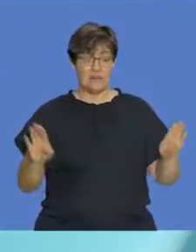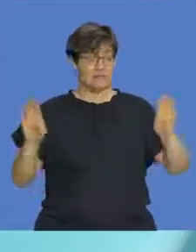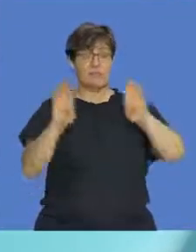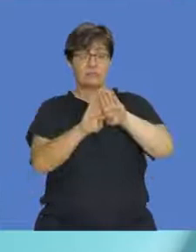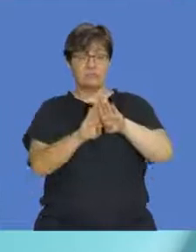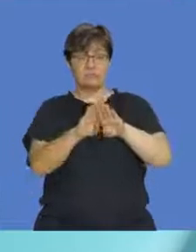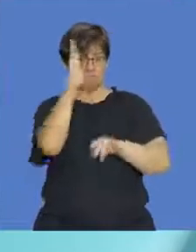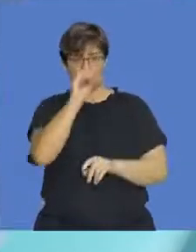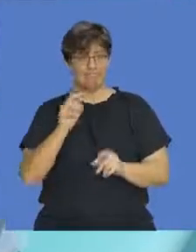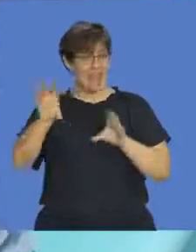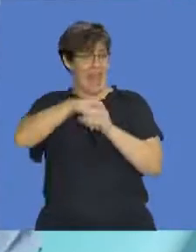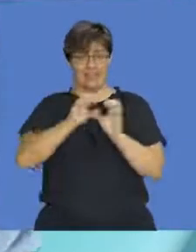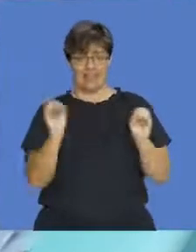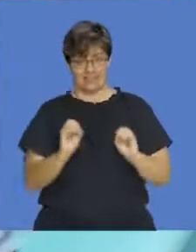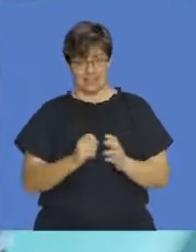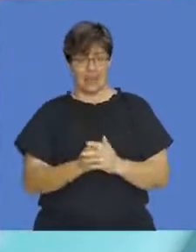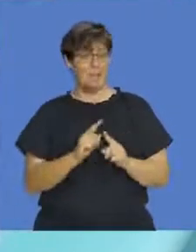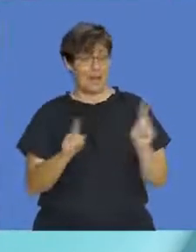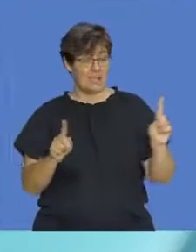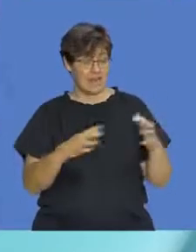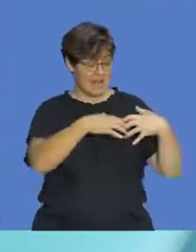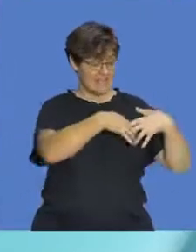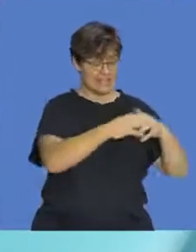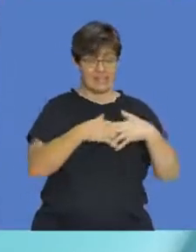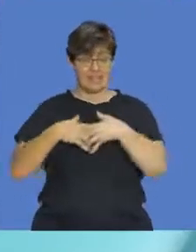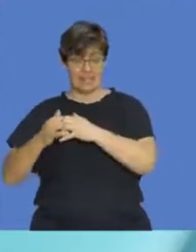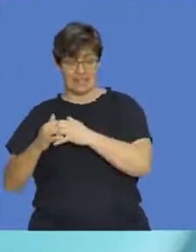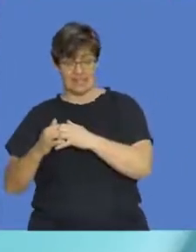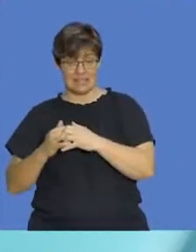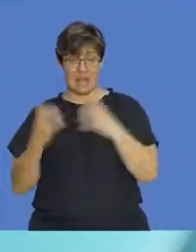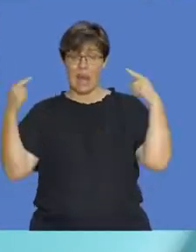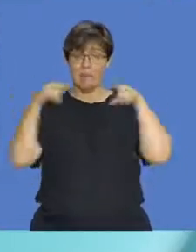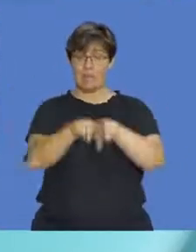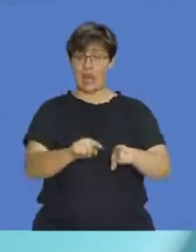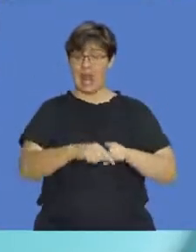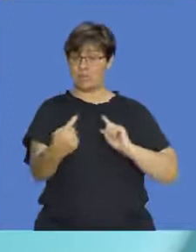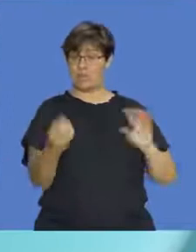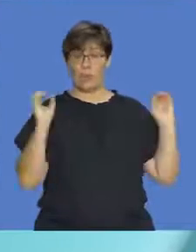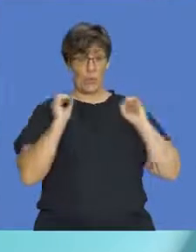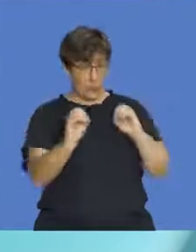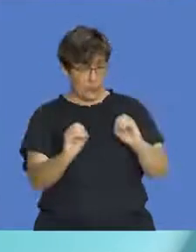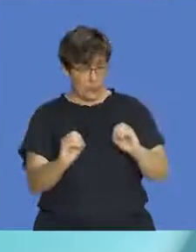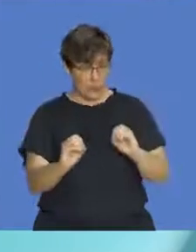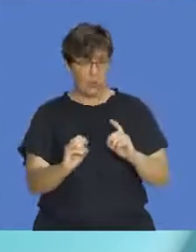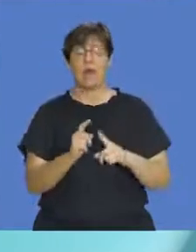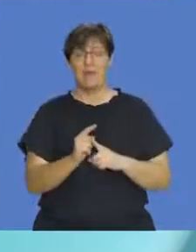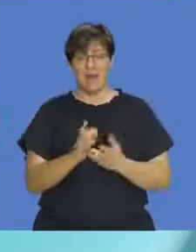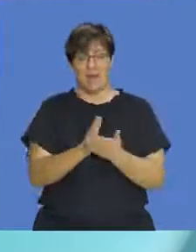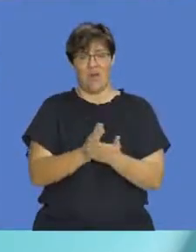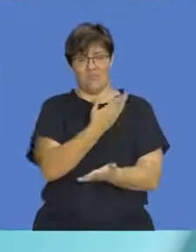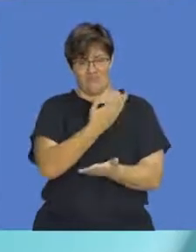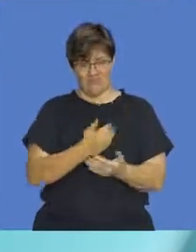intersection. So when we have sets that are not mutually exclusive, we've actually got to take